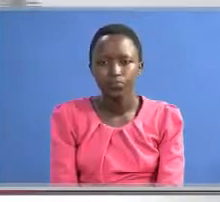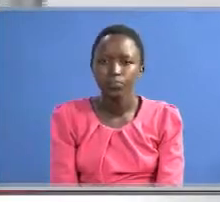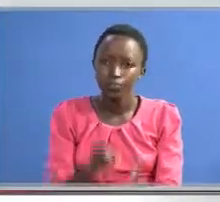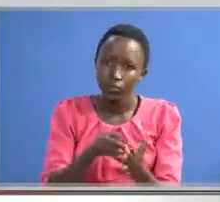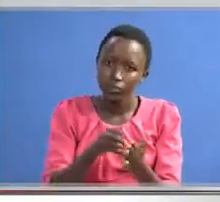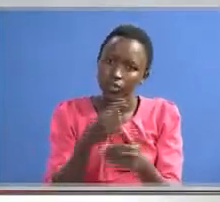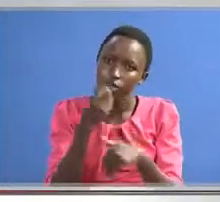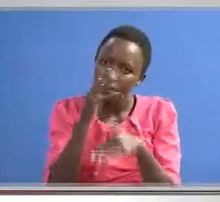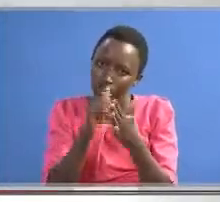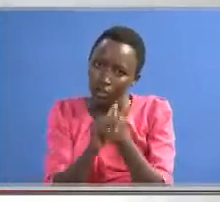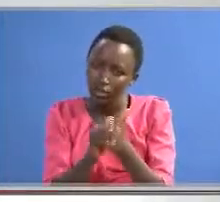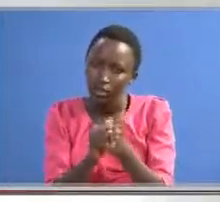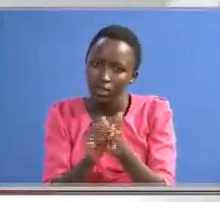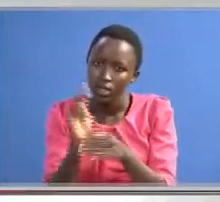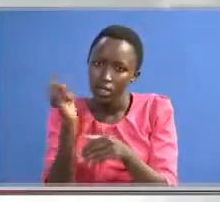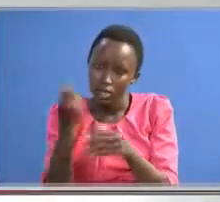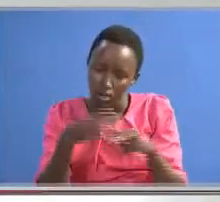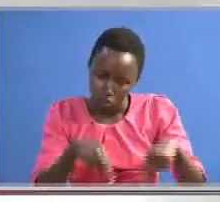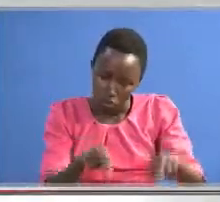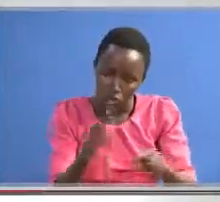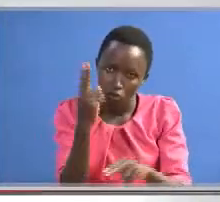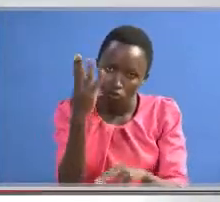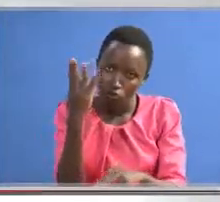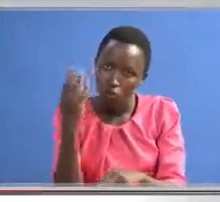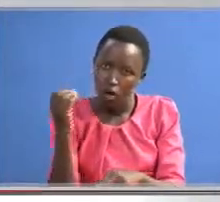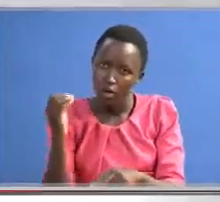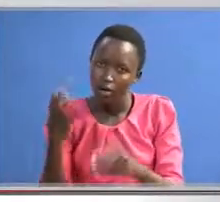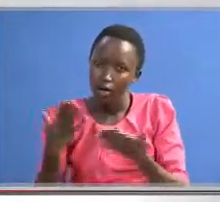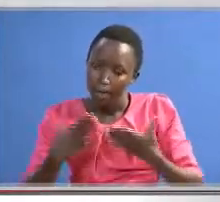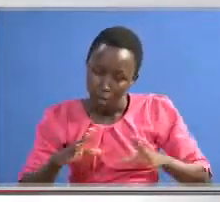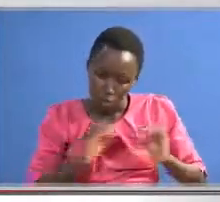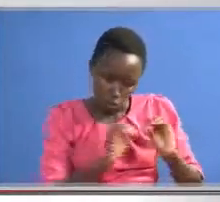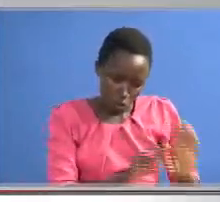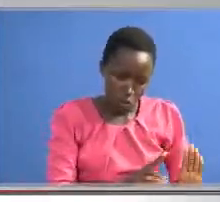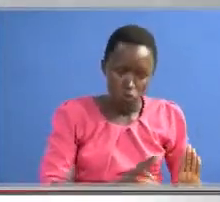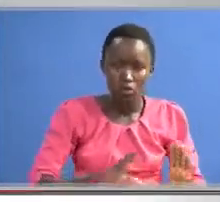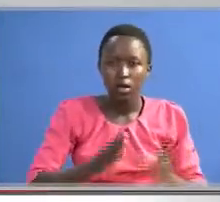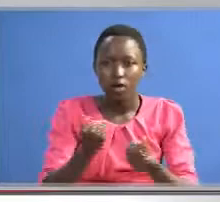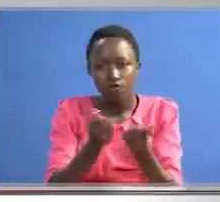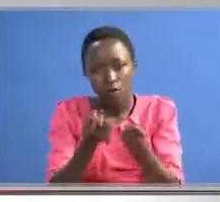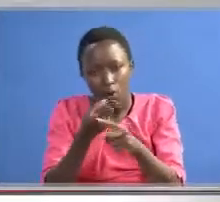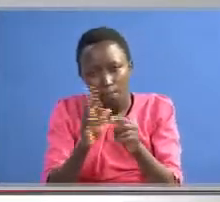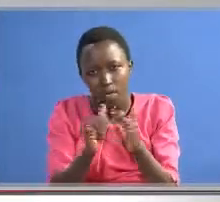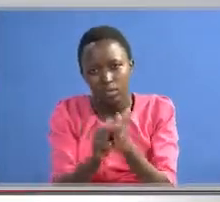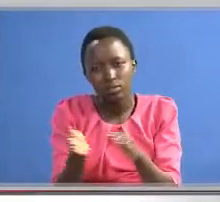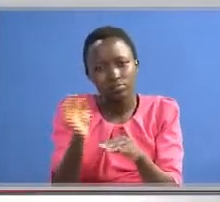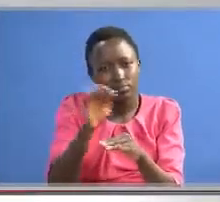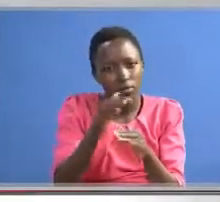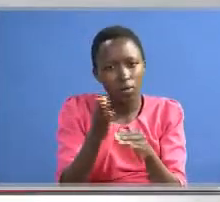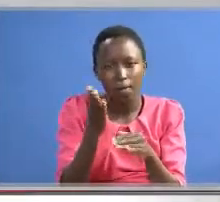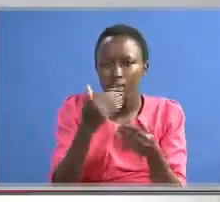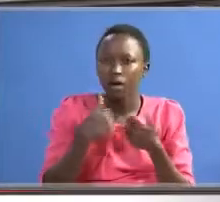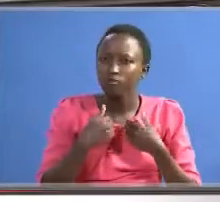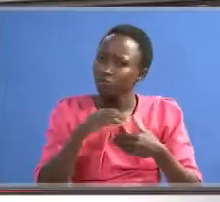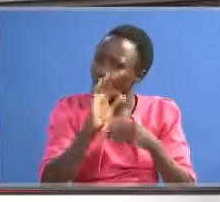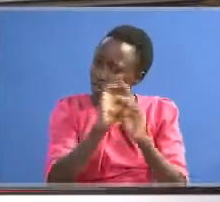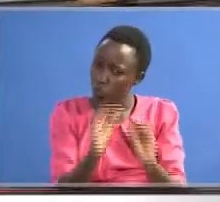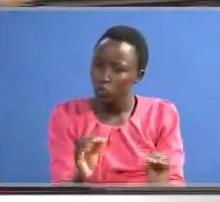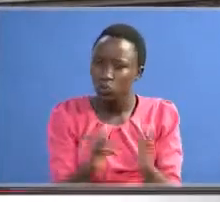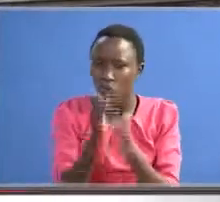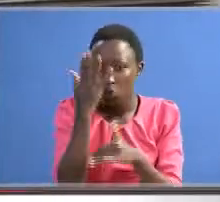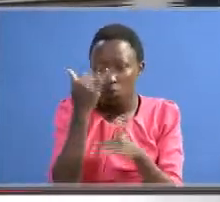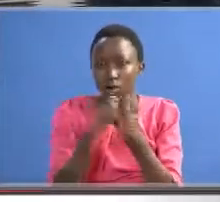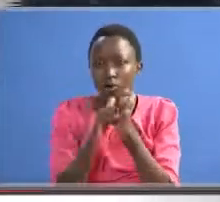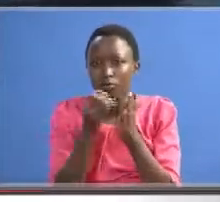It is estimated that on our Kenyan roads, over 400 people lose their vehicles a day, and yet the recovery rate is as low as 2% due to